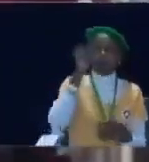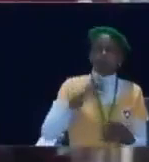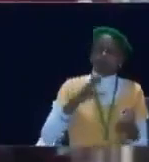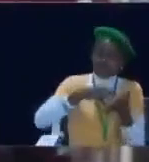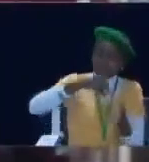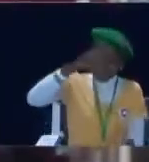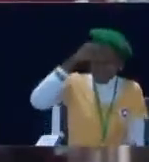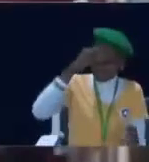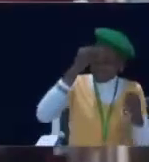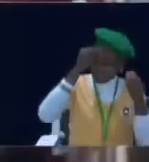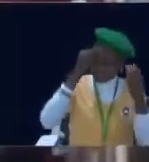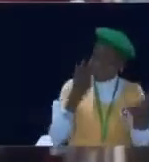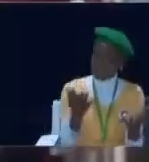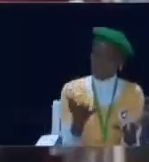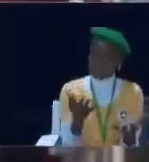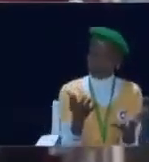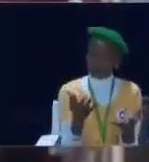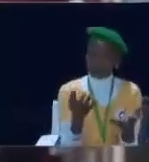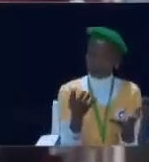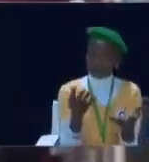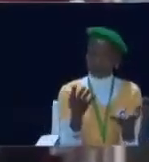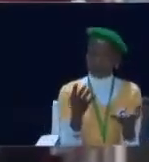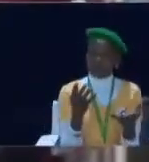learn obedience.